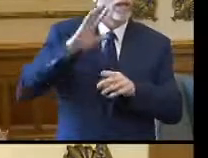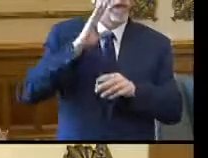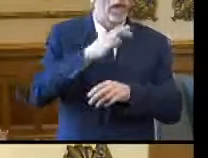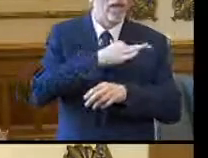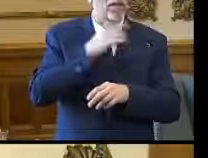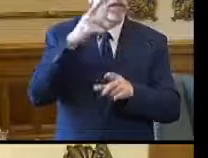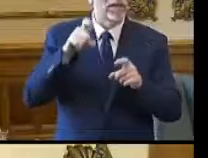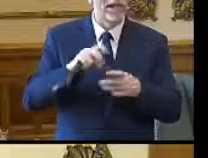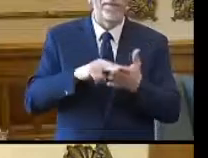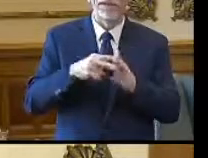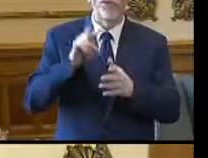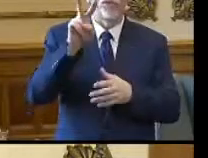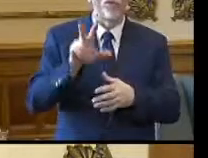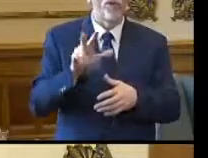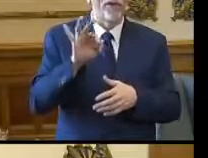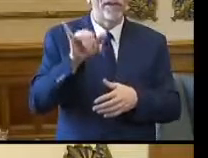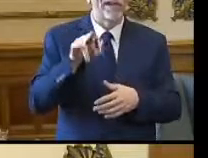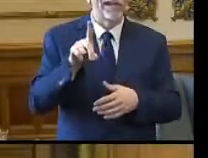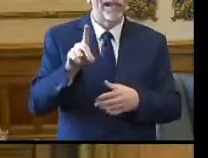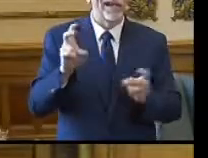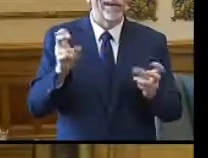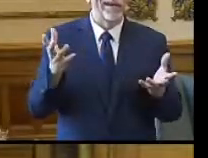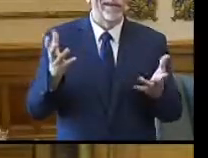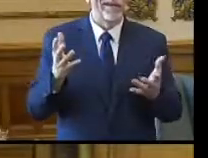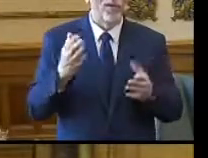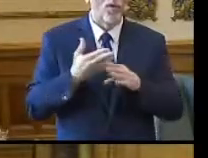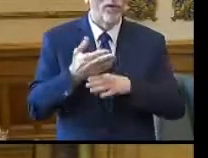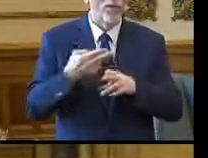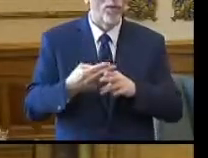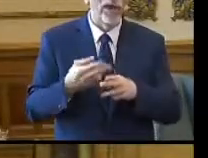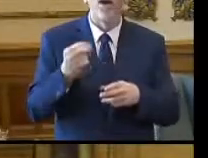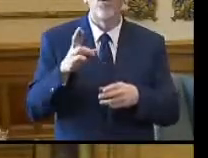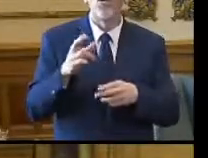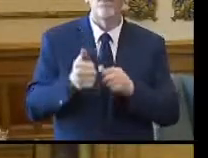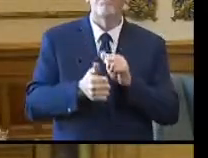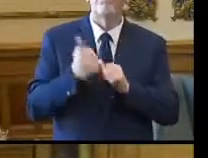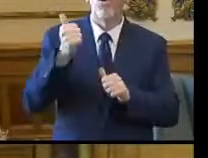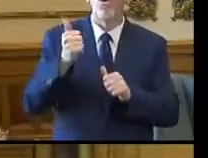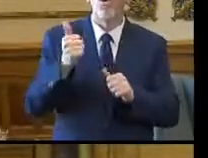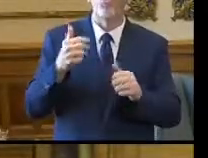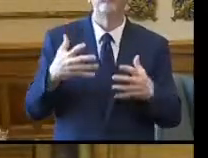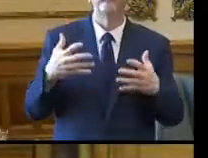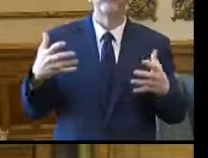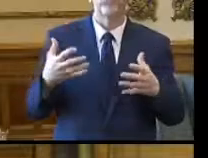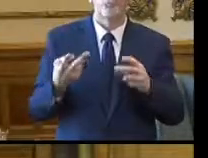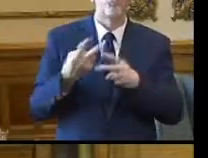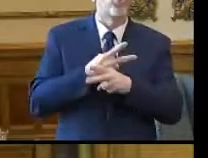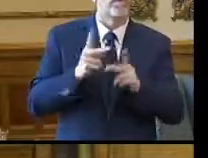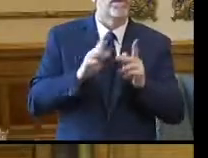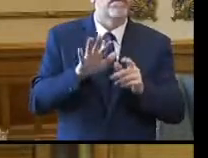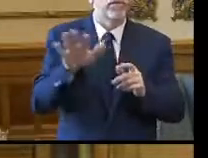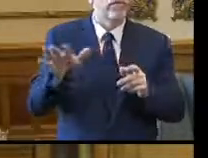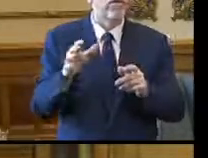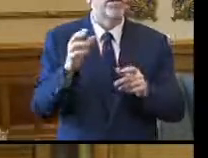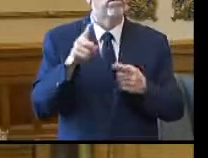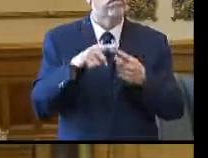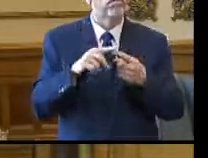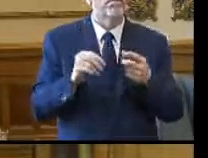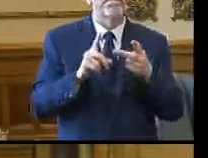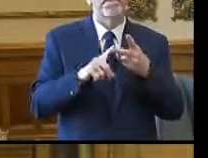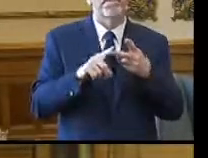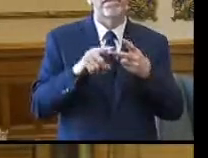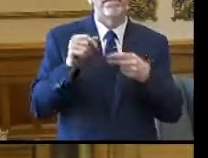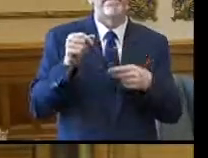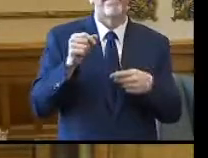about 2/3 of our state? Or is it only the most obese people, number one? And then number